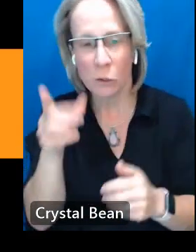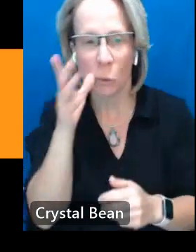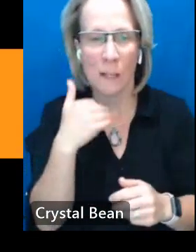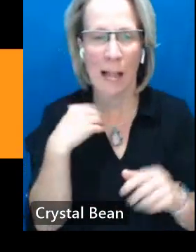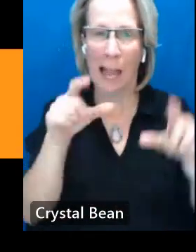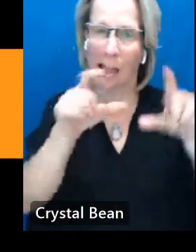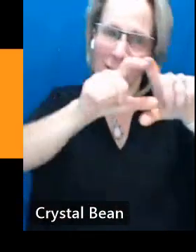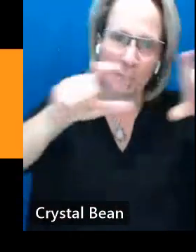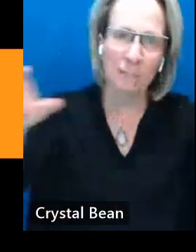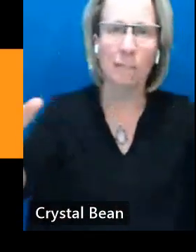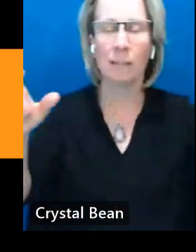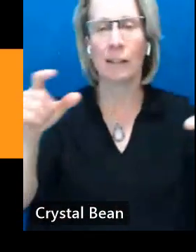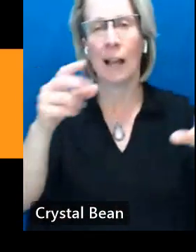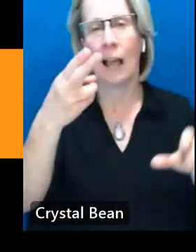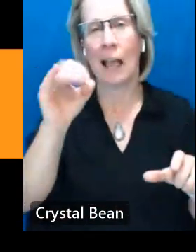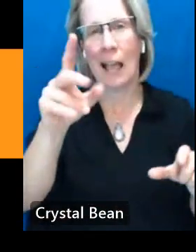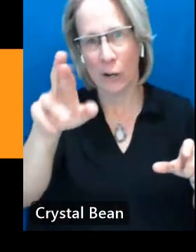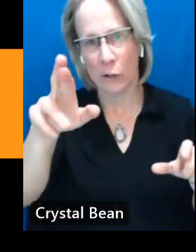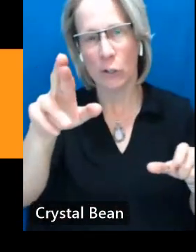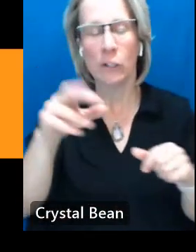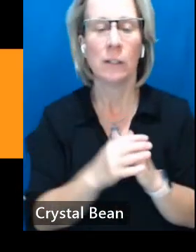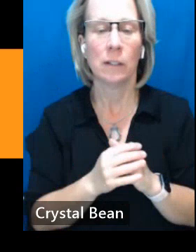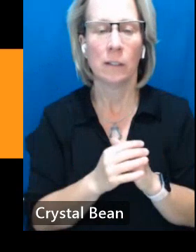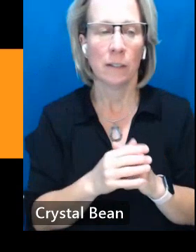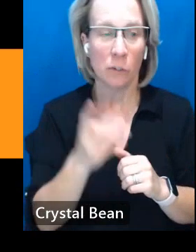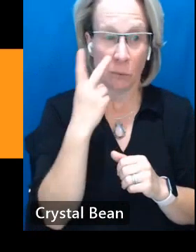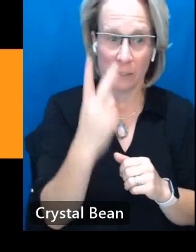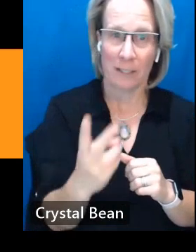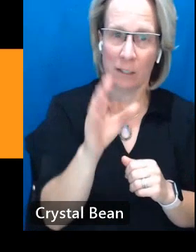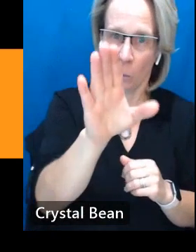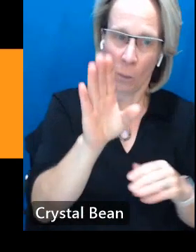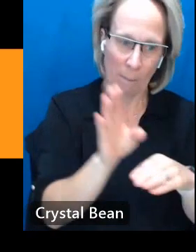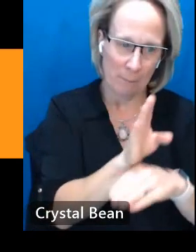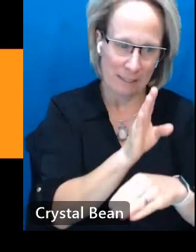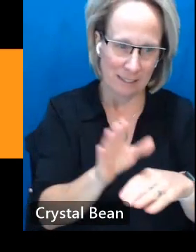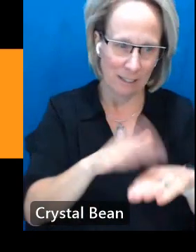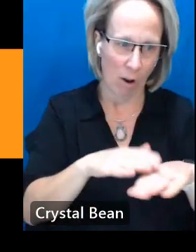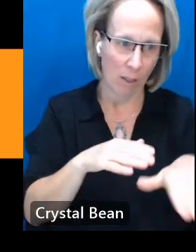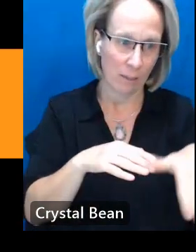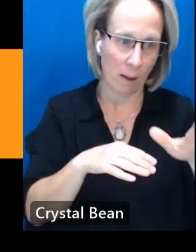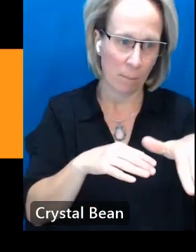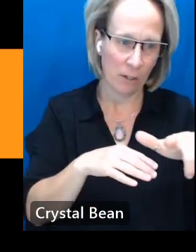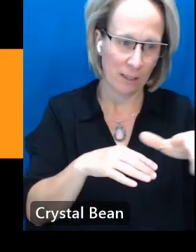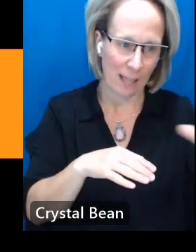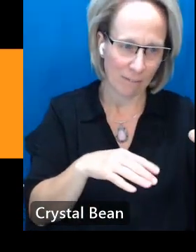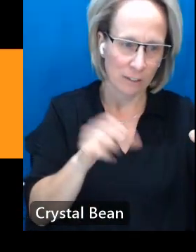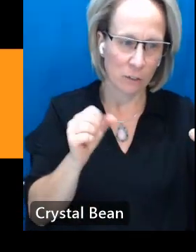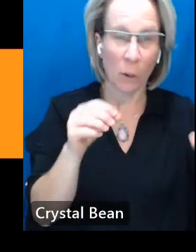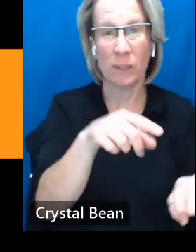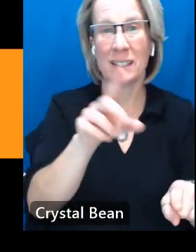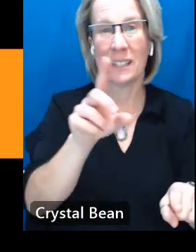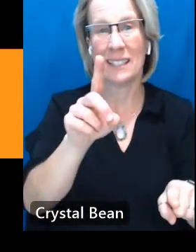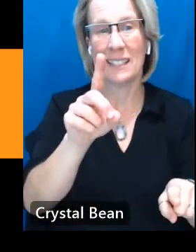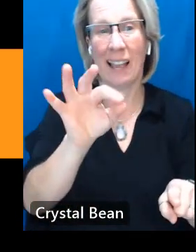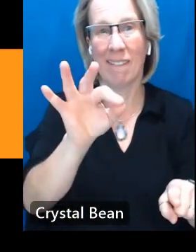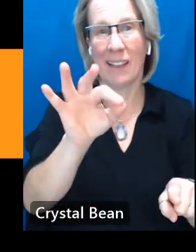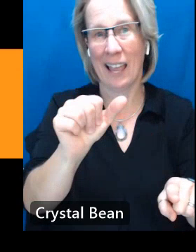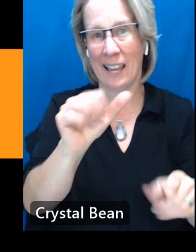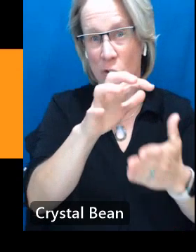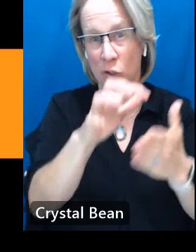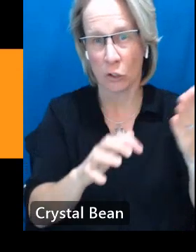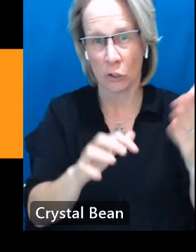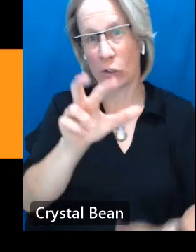first tab. You do see your business unit up there on the left. So for example, this is a DFA journal,